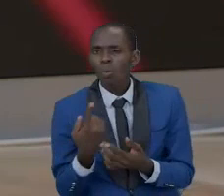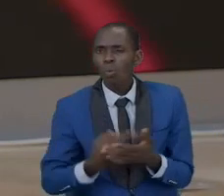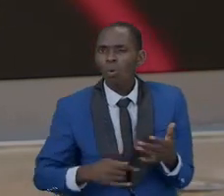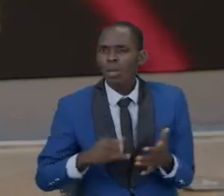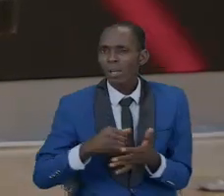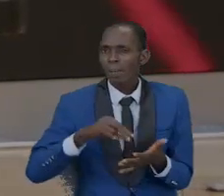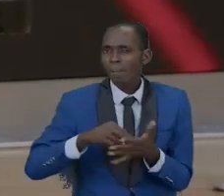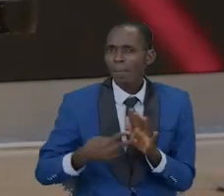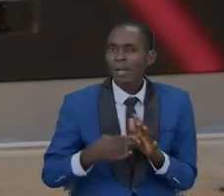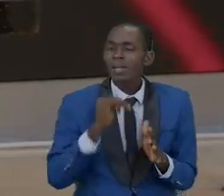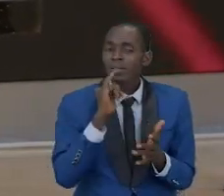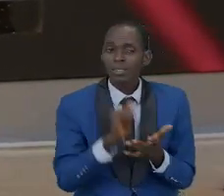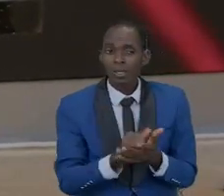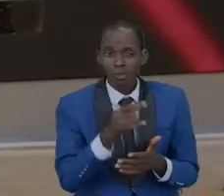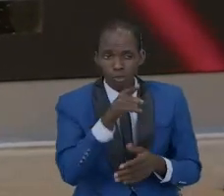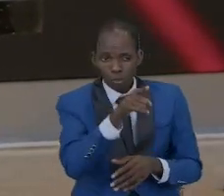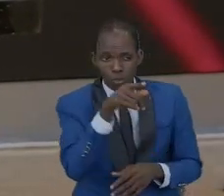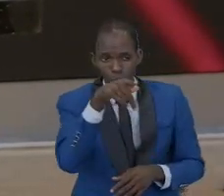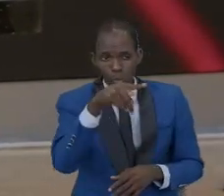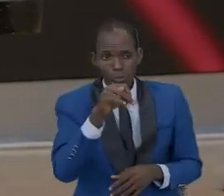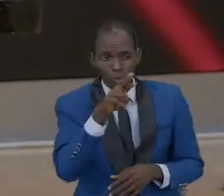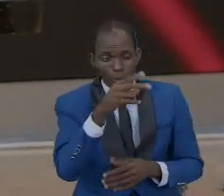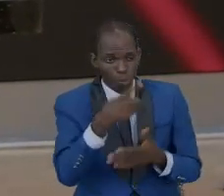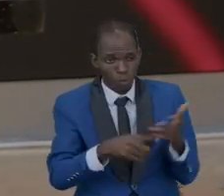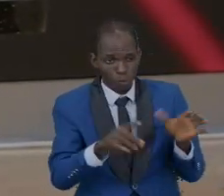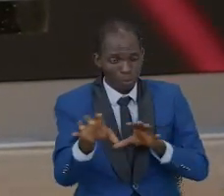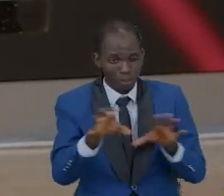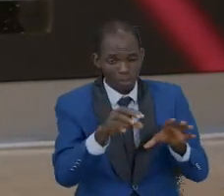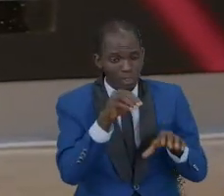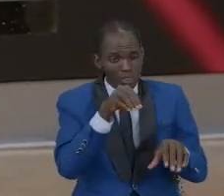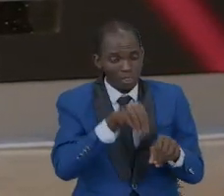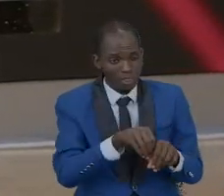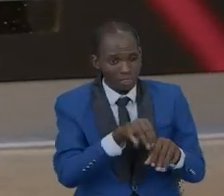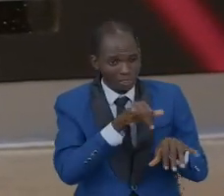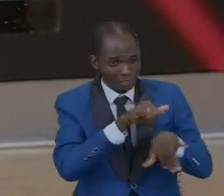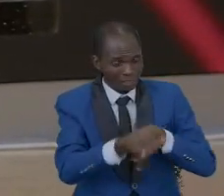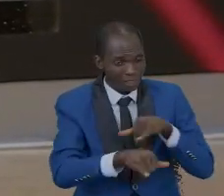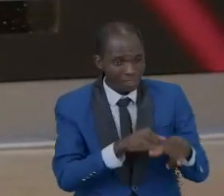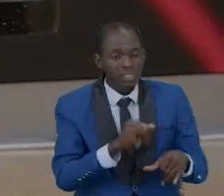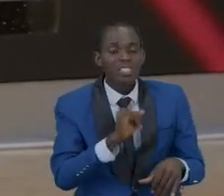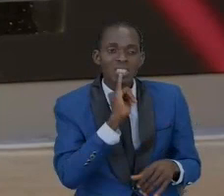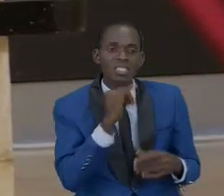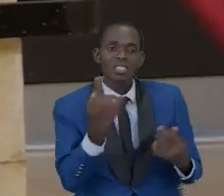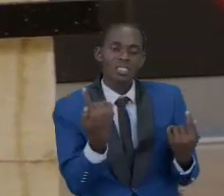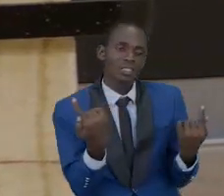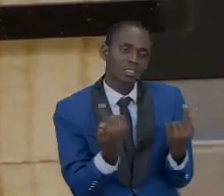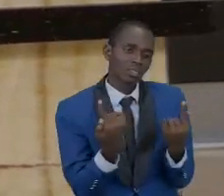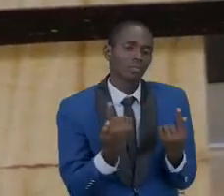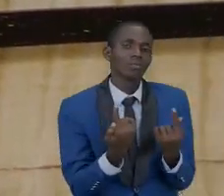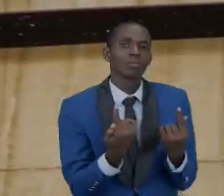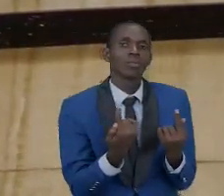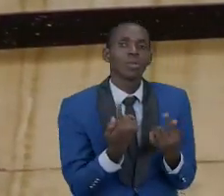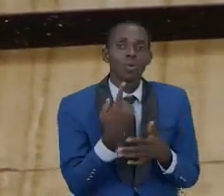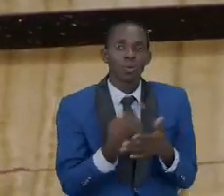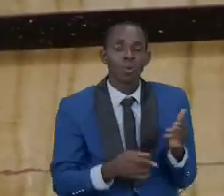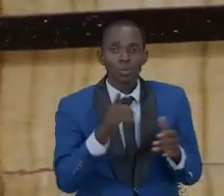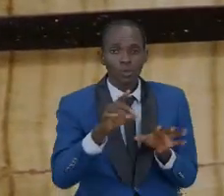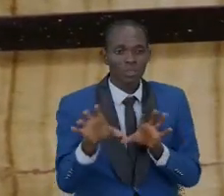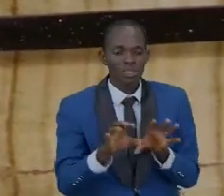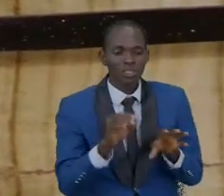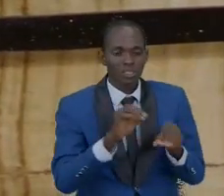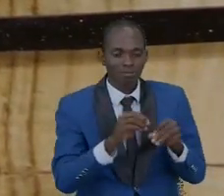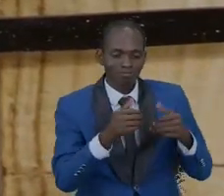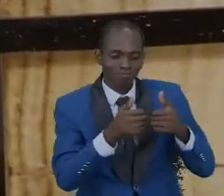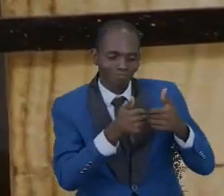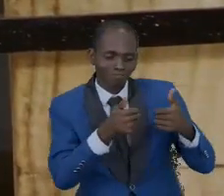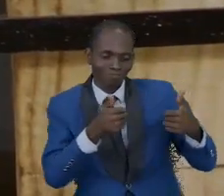what you have done in hypocrisy that is saying what you have done is separating yourself